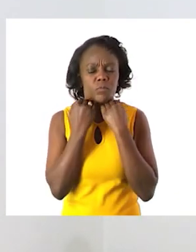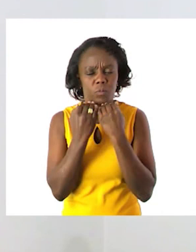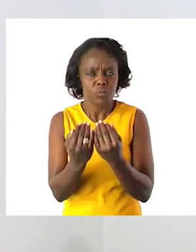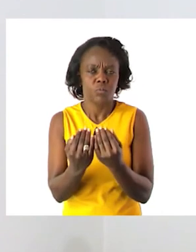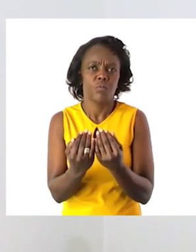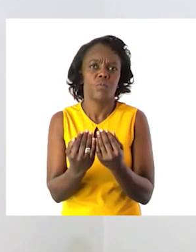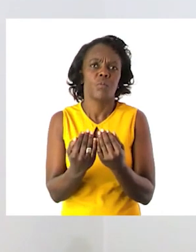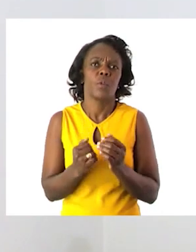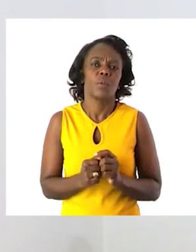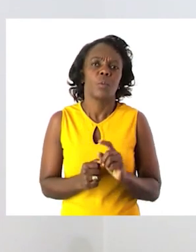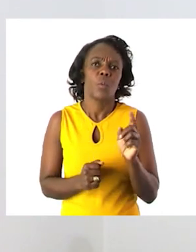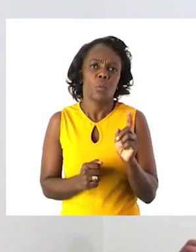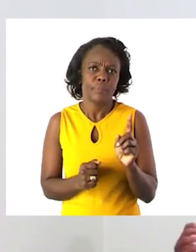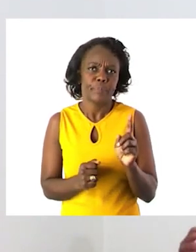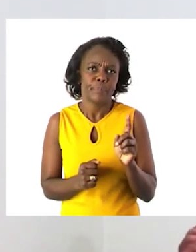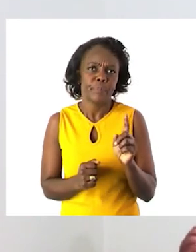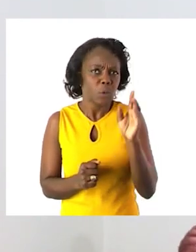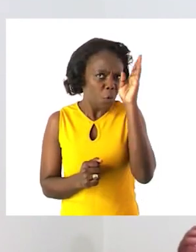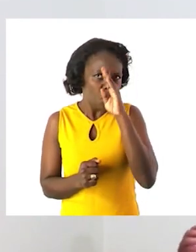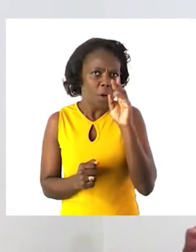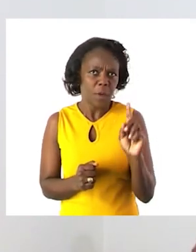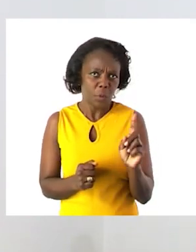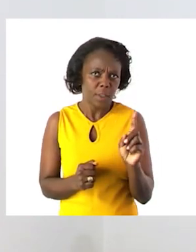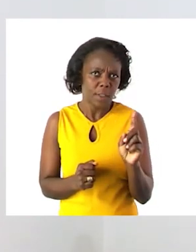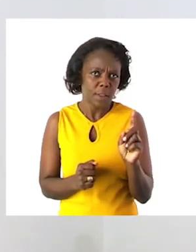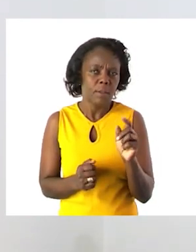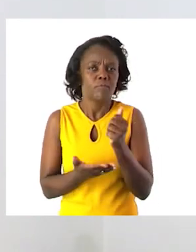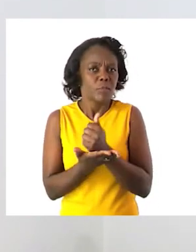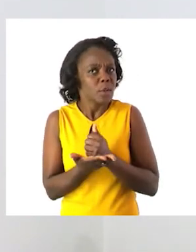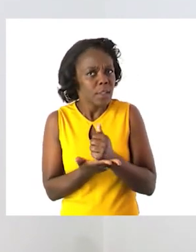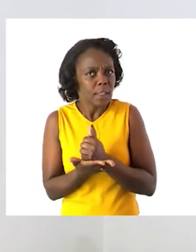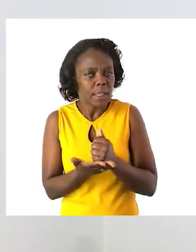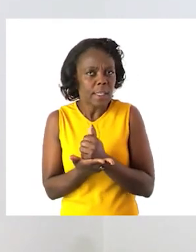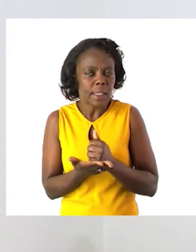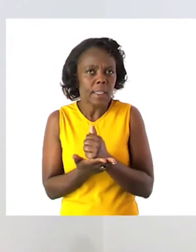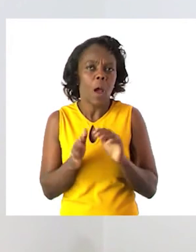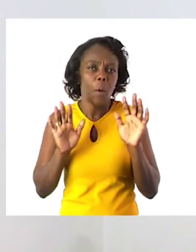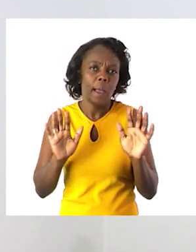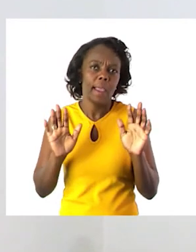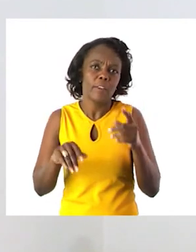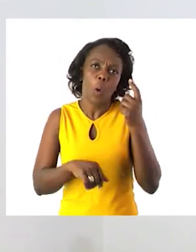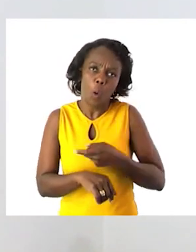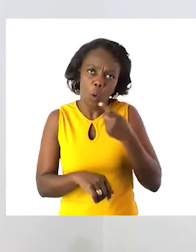very important. We must not forget to do what? To sanitize our hands.